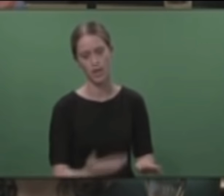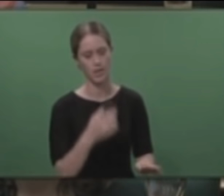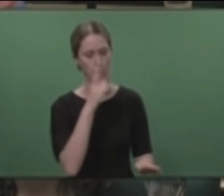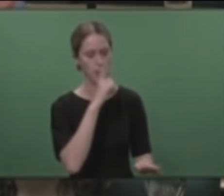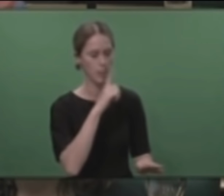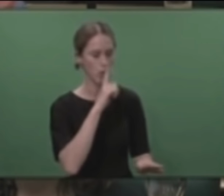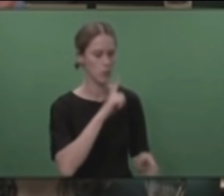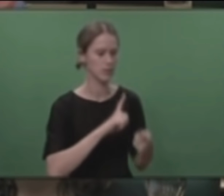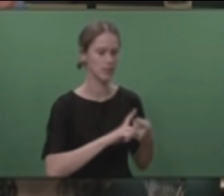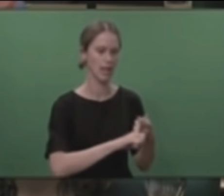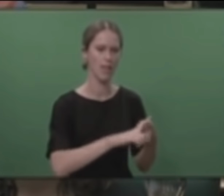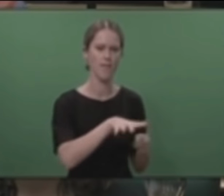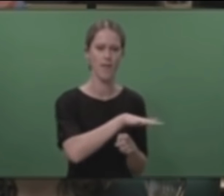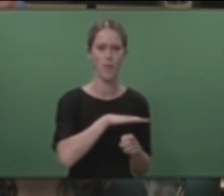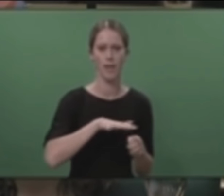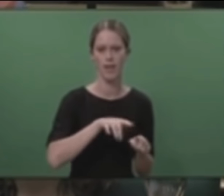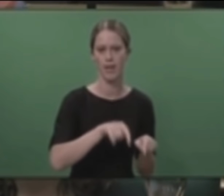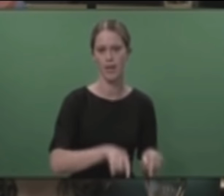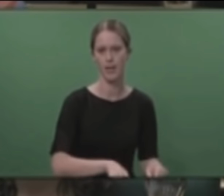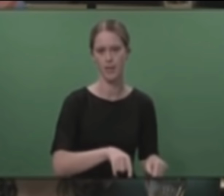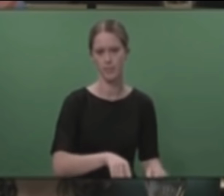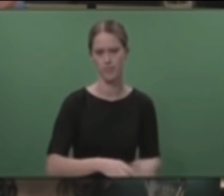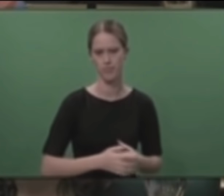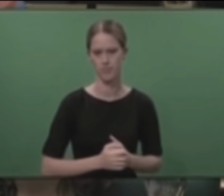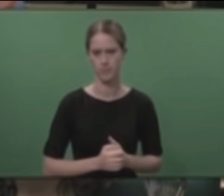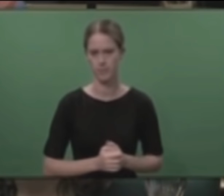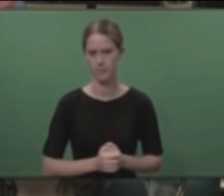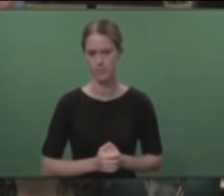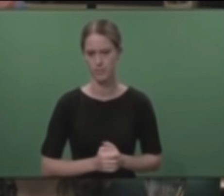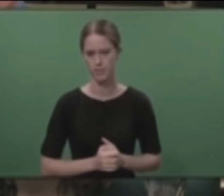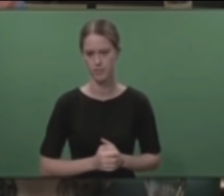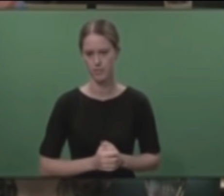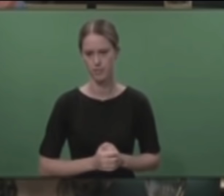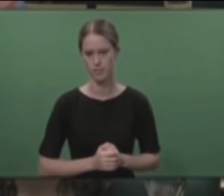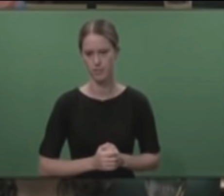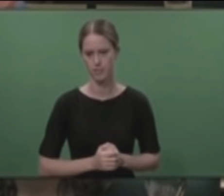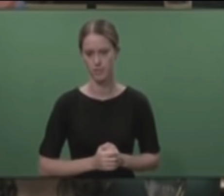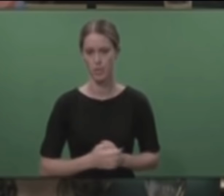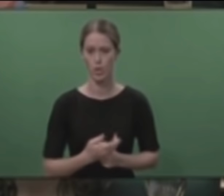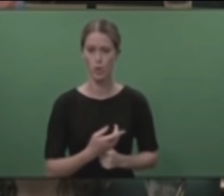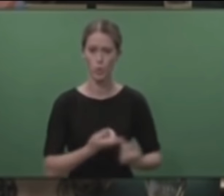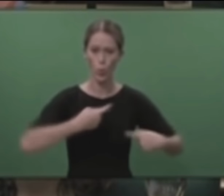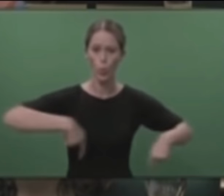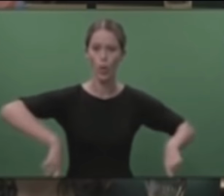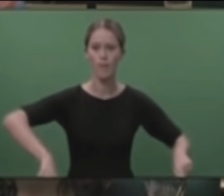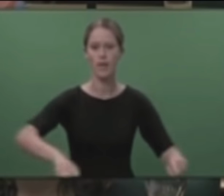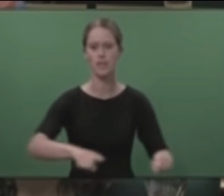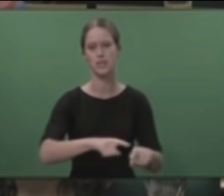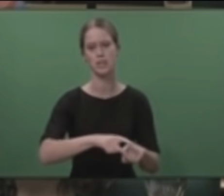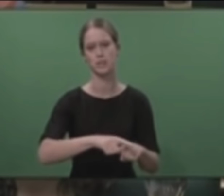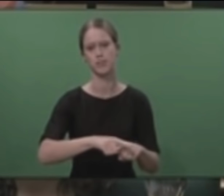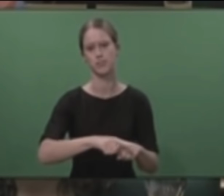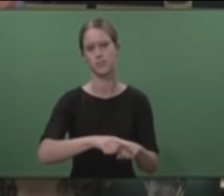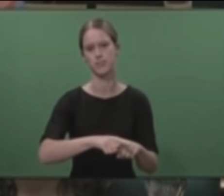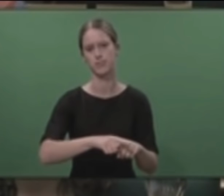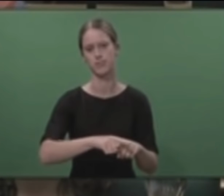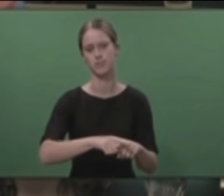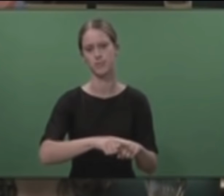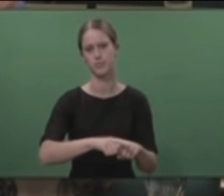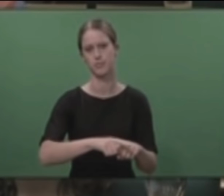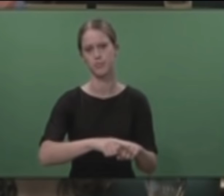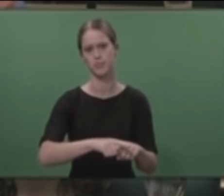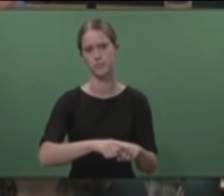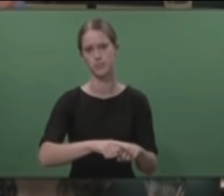noa kia koutou katoa e noho pani ana, e noho kirimate ana,